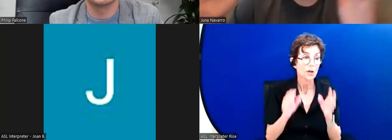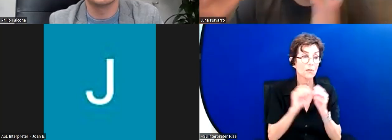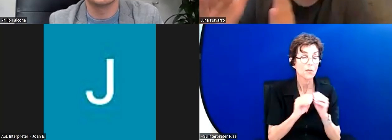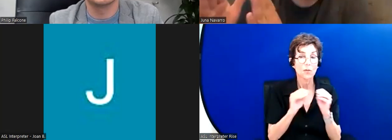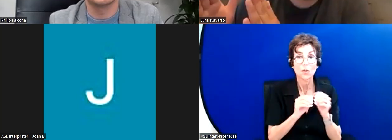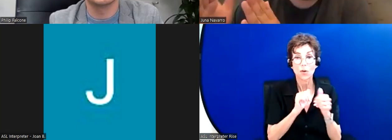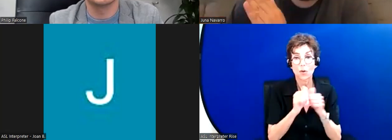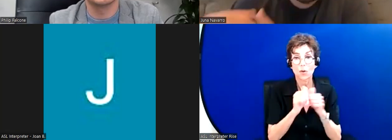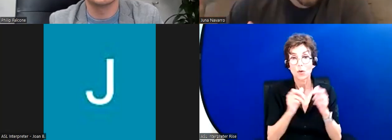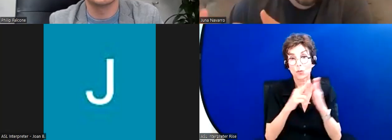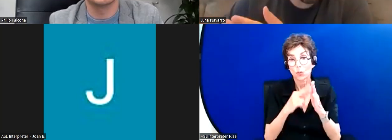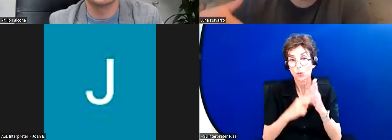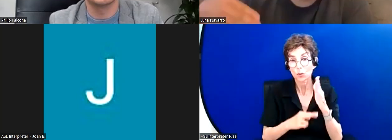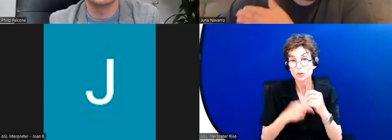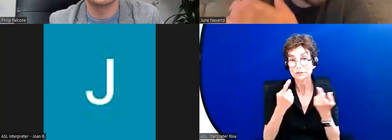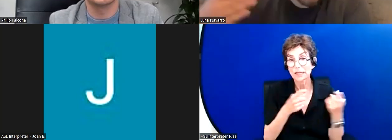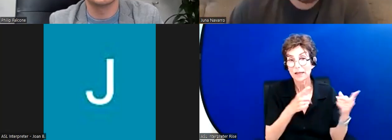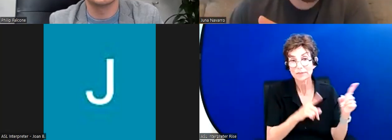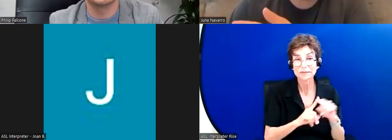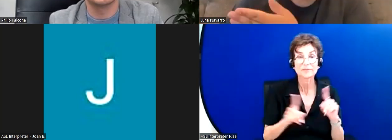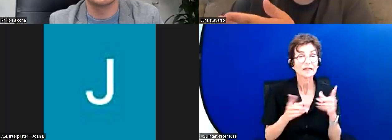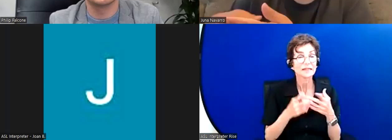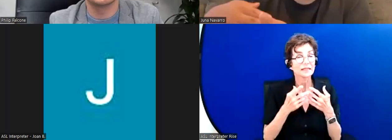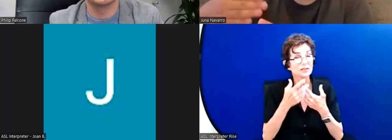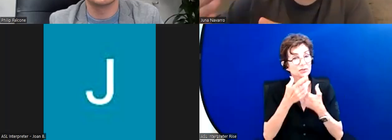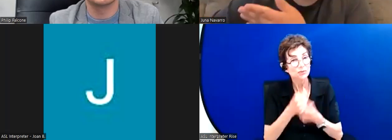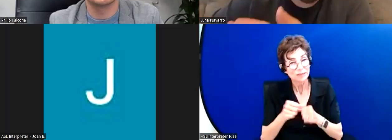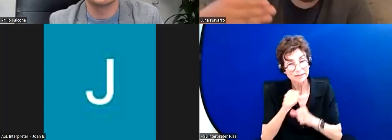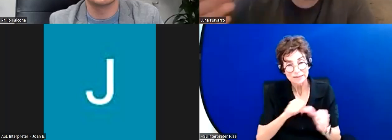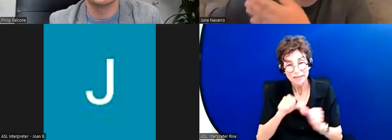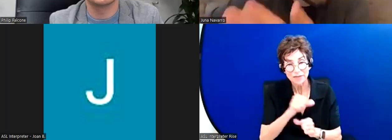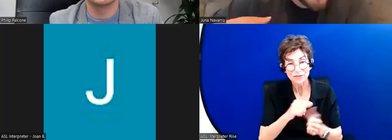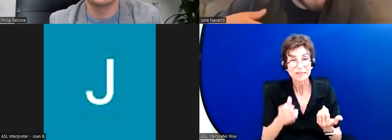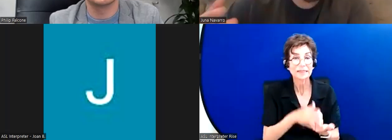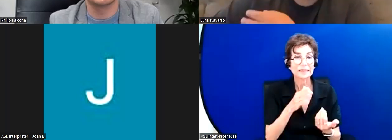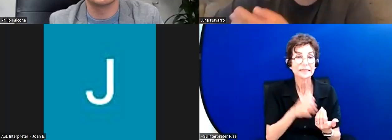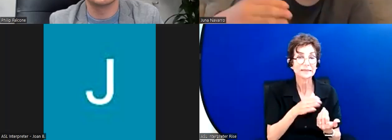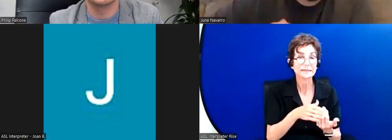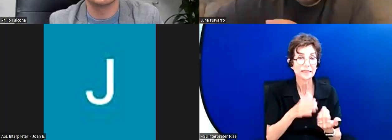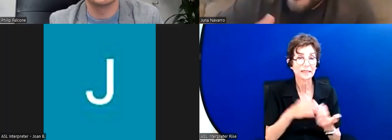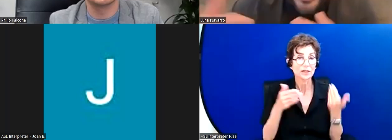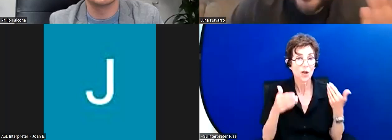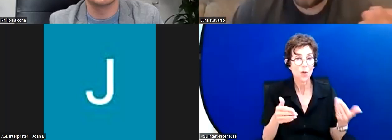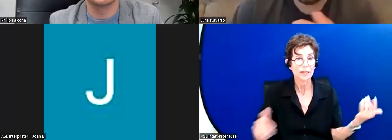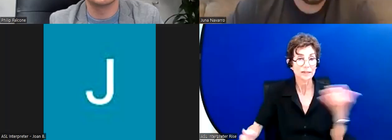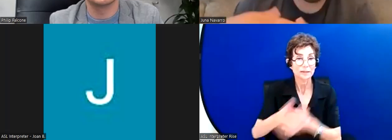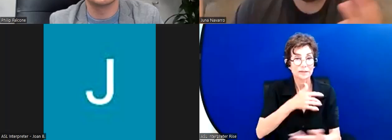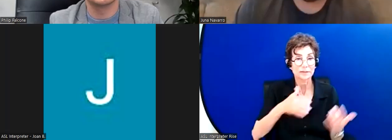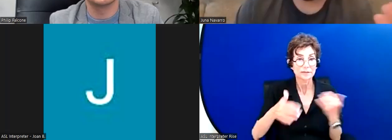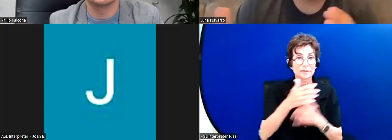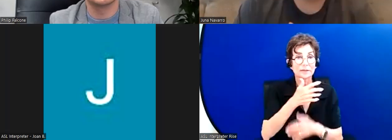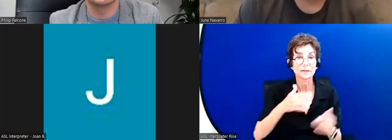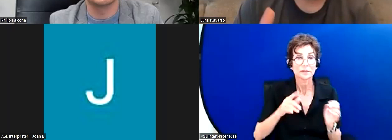I think when it comes down to just be easygoing, trust each other, be lighthearted, be quick, don't make it too long, don't make